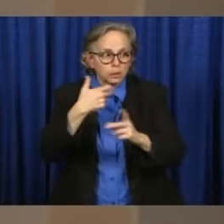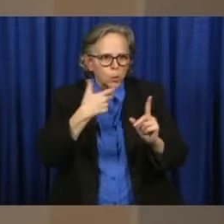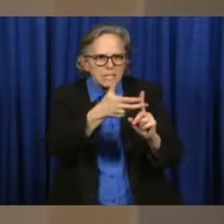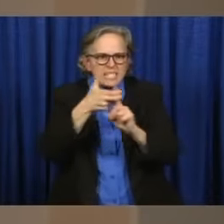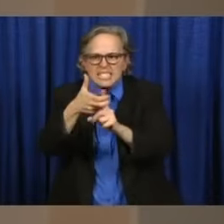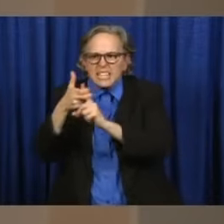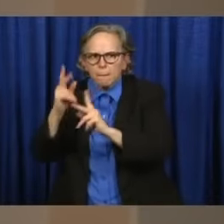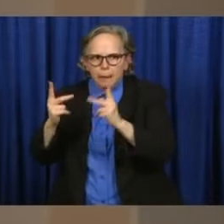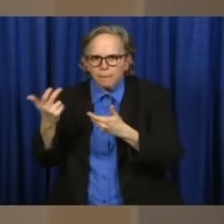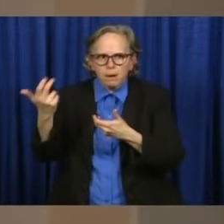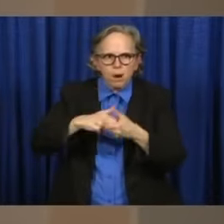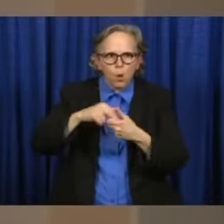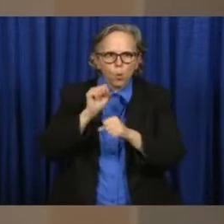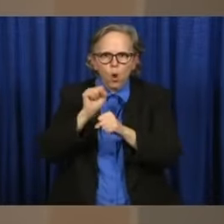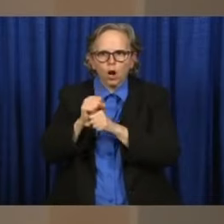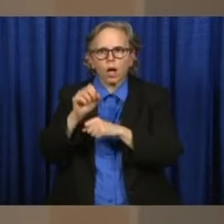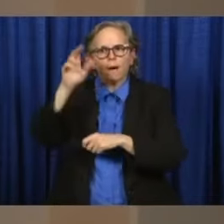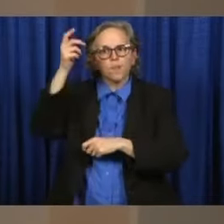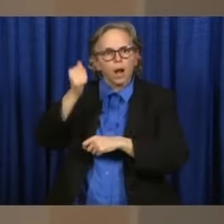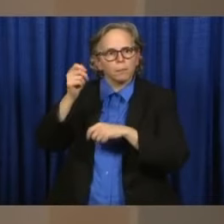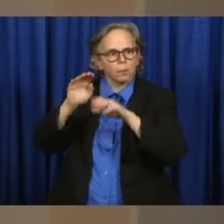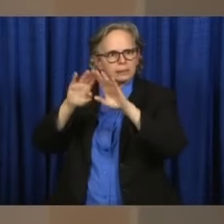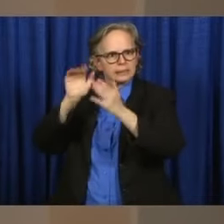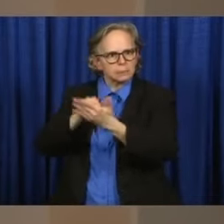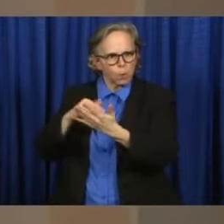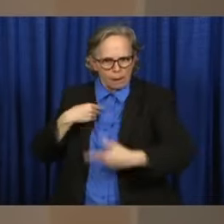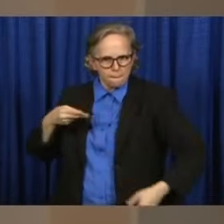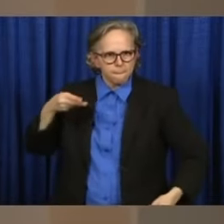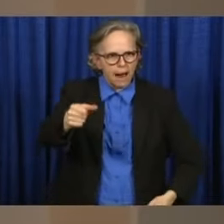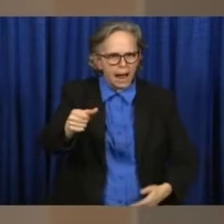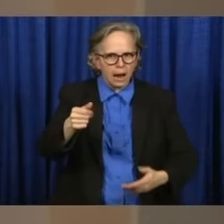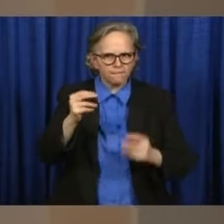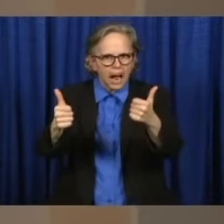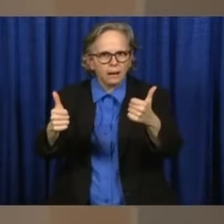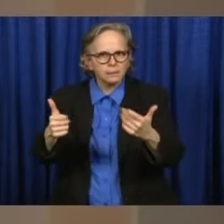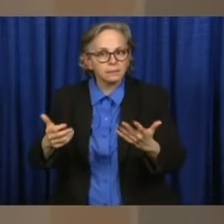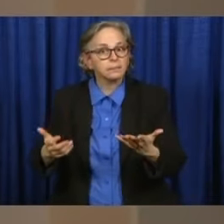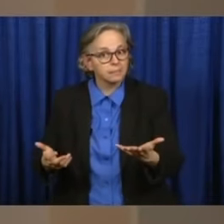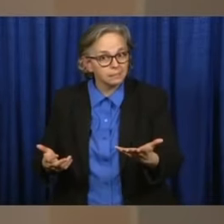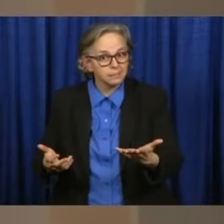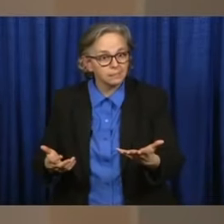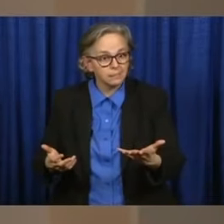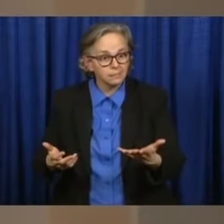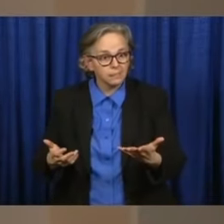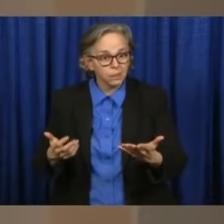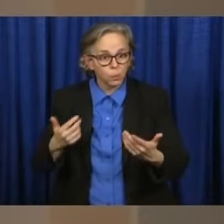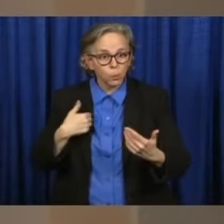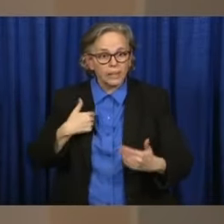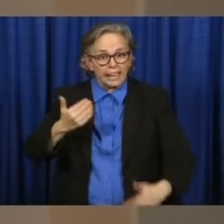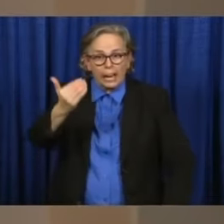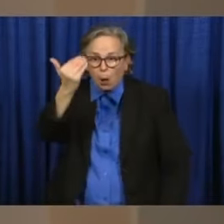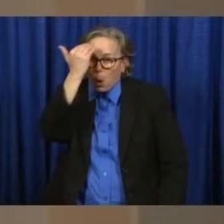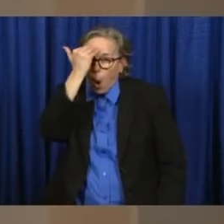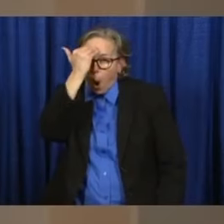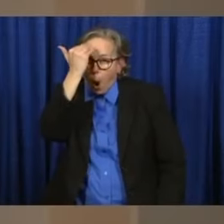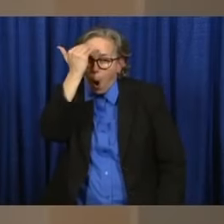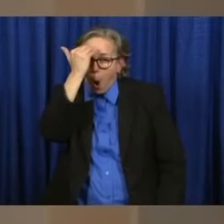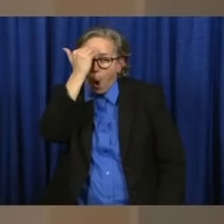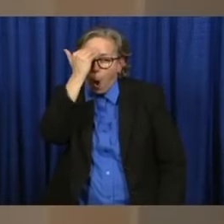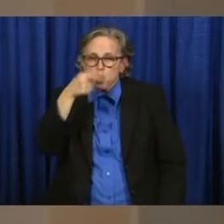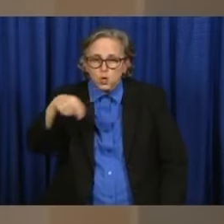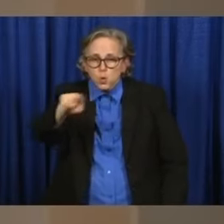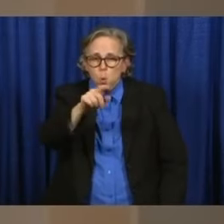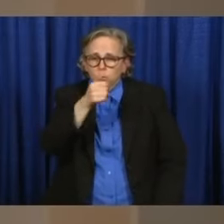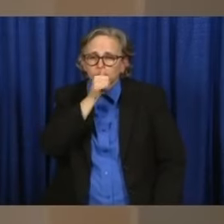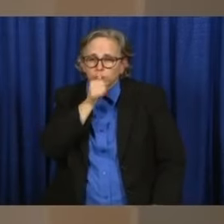so that we can get those payments processed quickly. It is not in any way lost on us the suffering that's going on